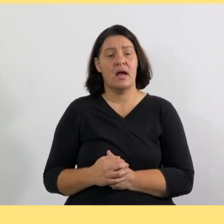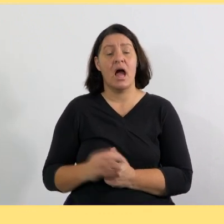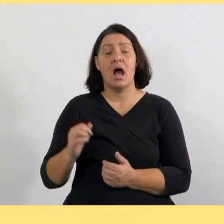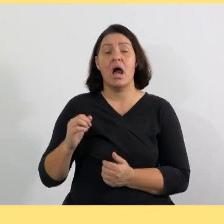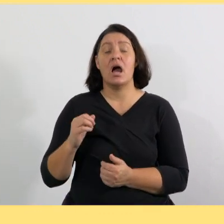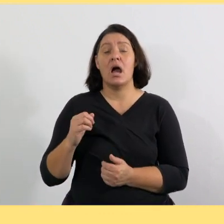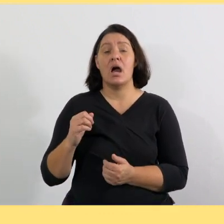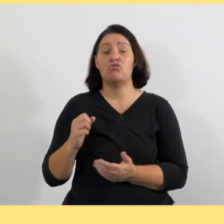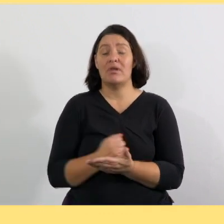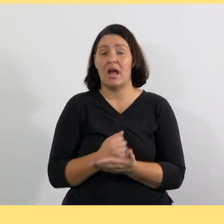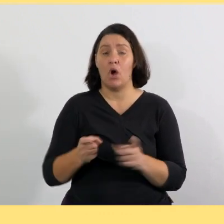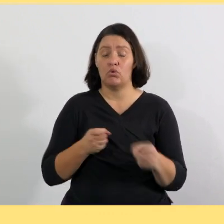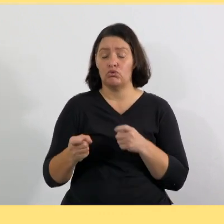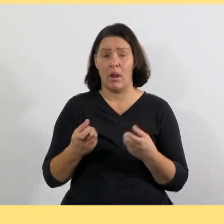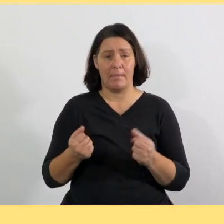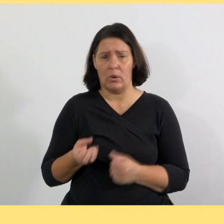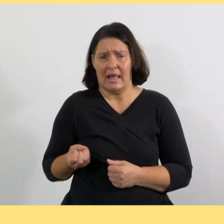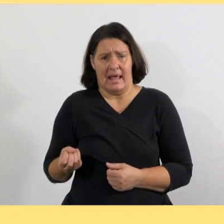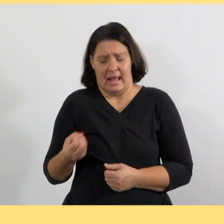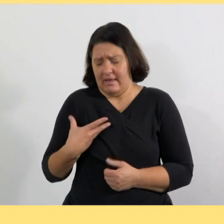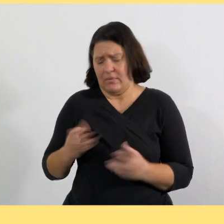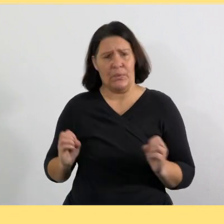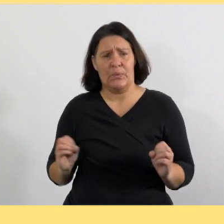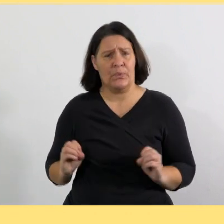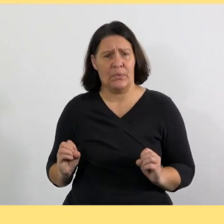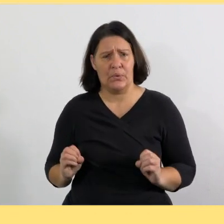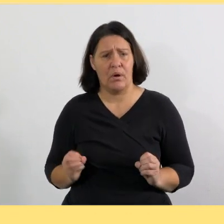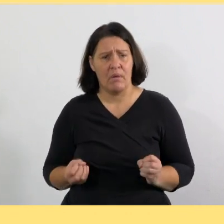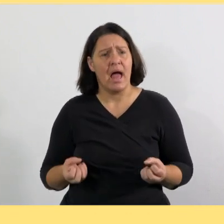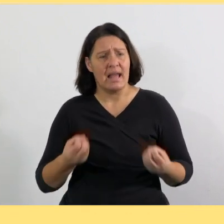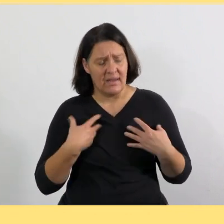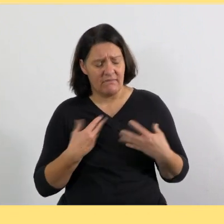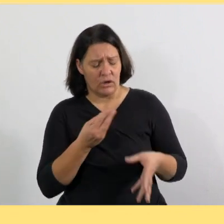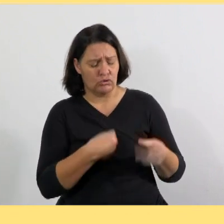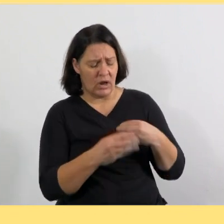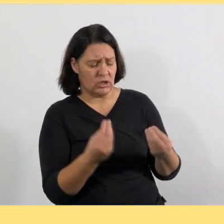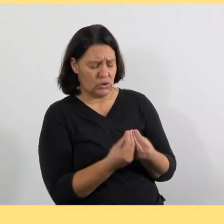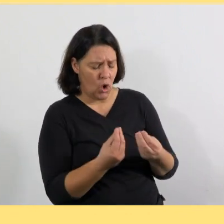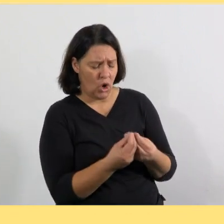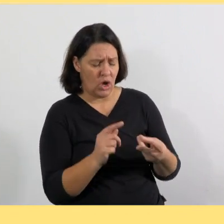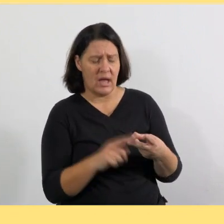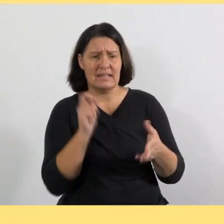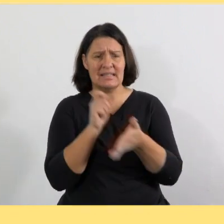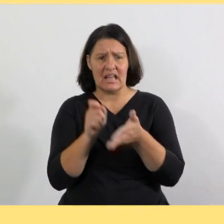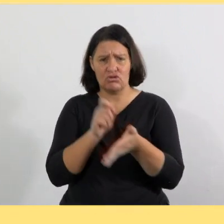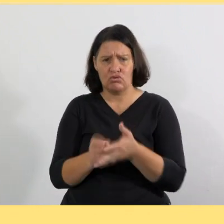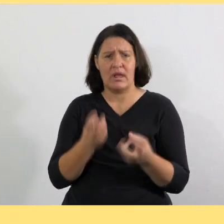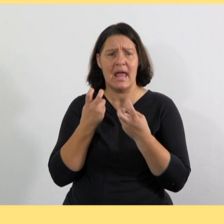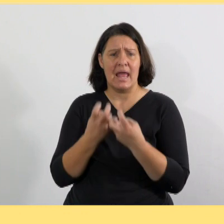creditors control amount is not given, but we are given the trading stock, the